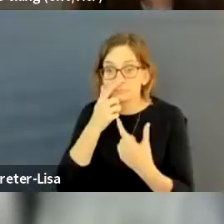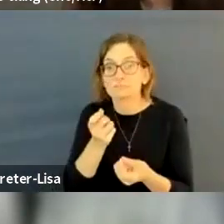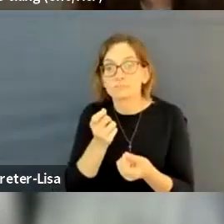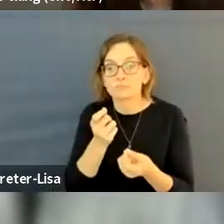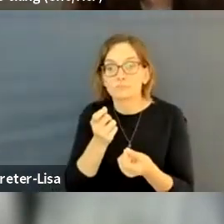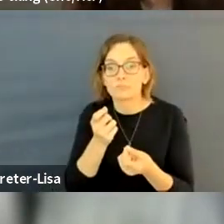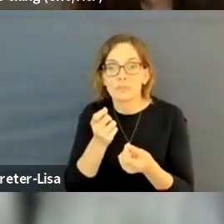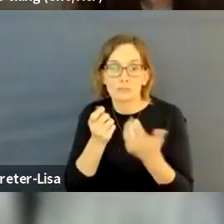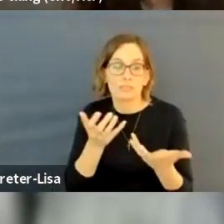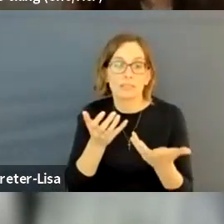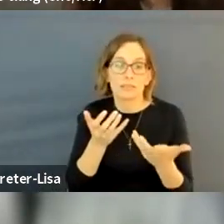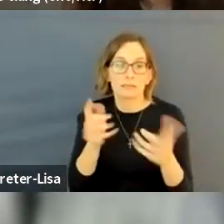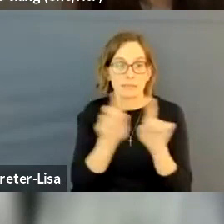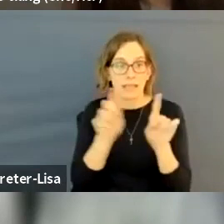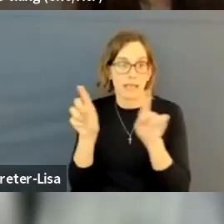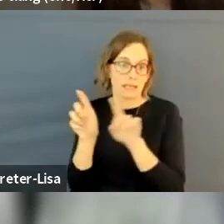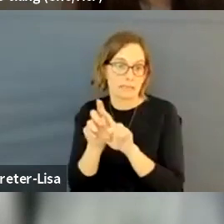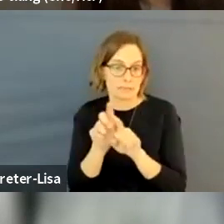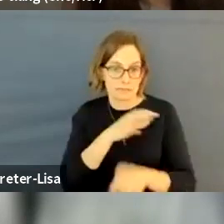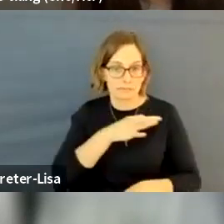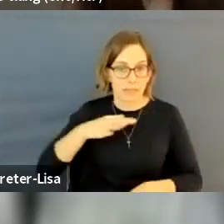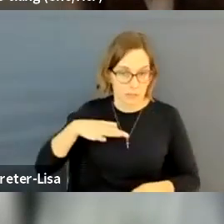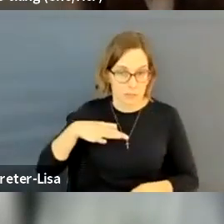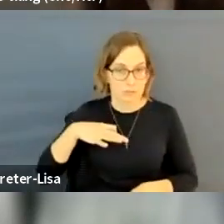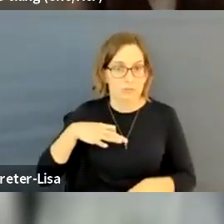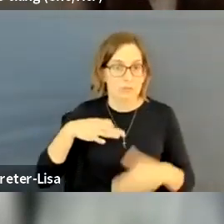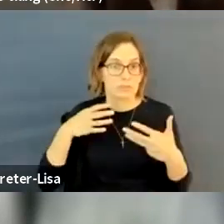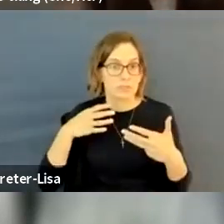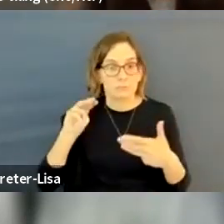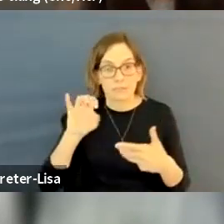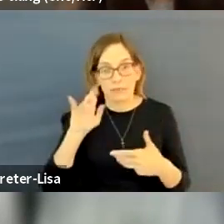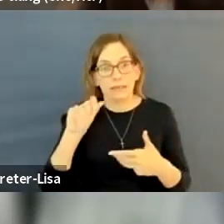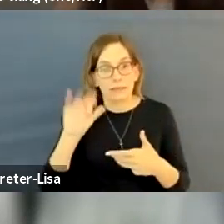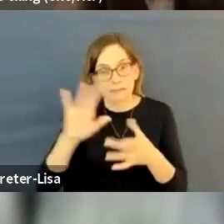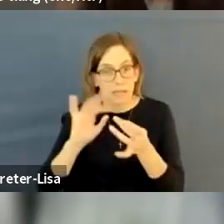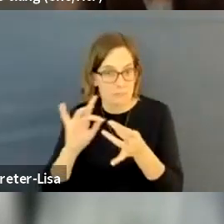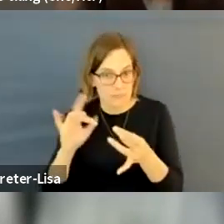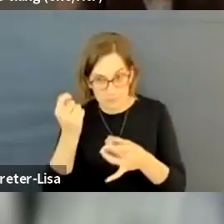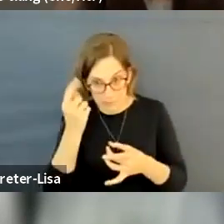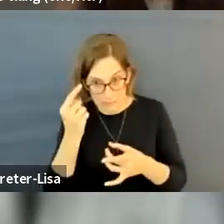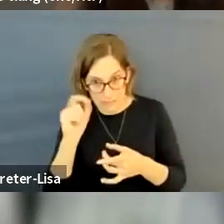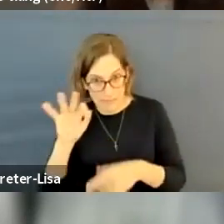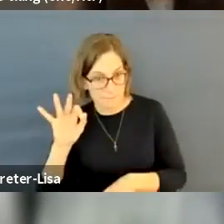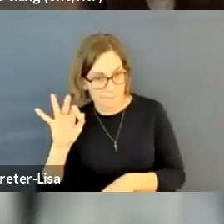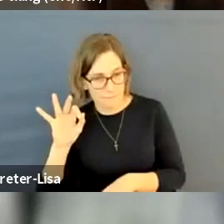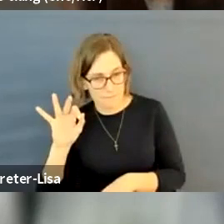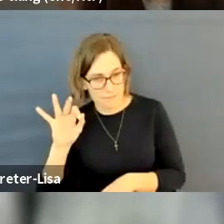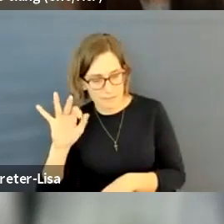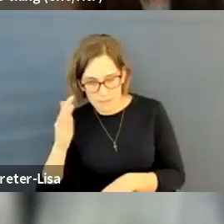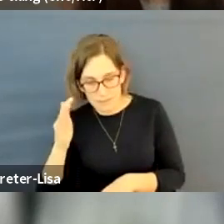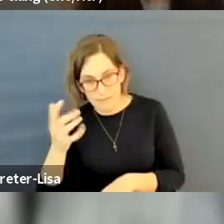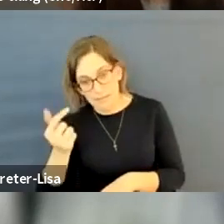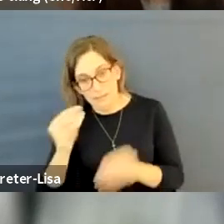distinction because, you know, as a faculty member, Monika's comment makes sense if she a little bit more